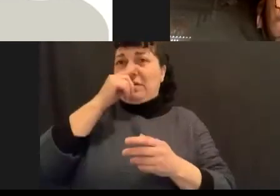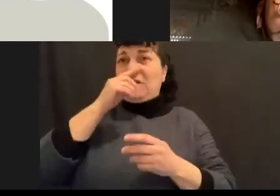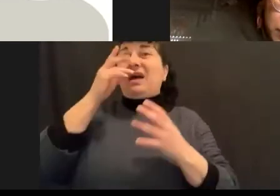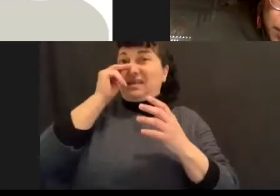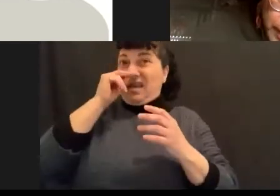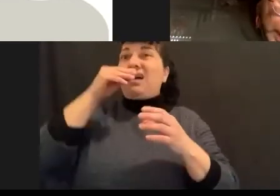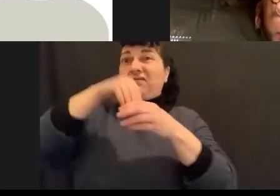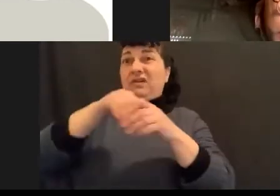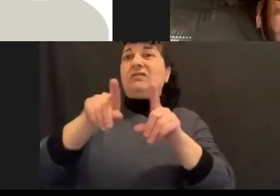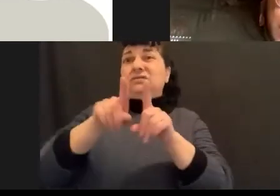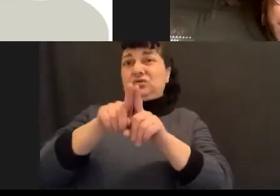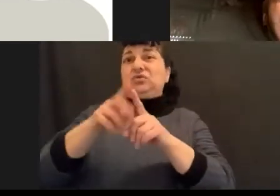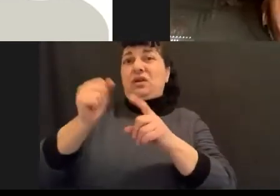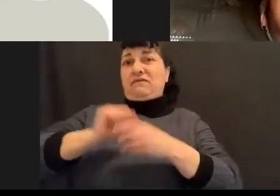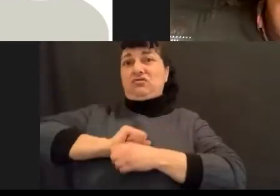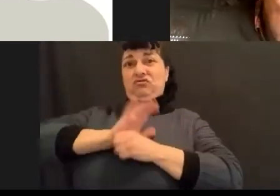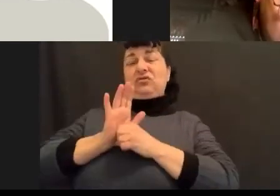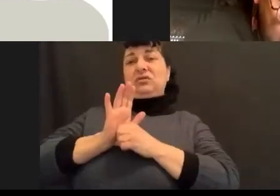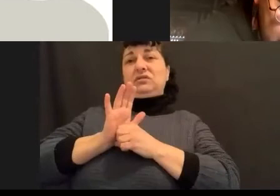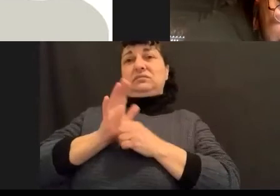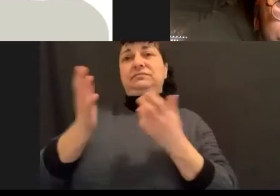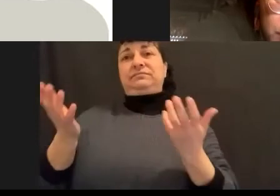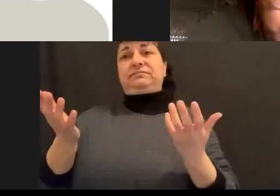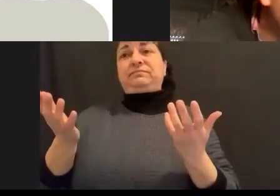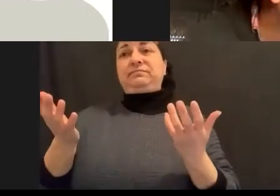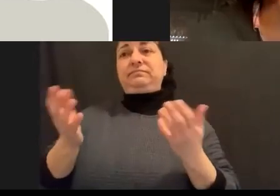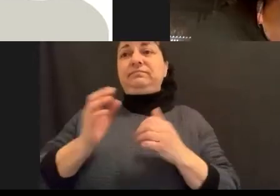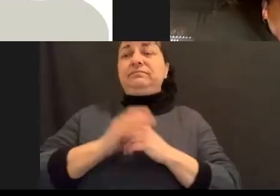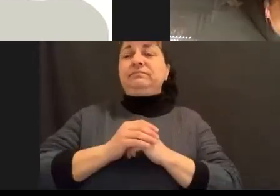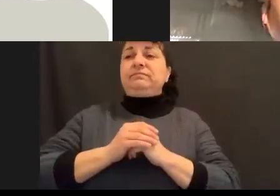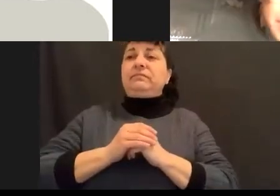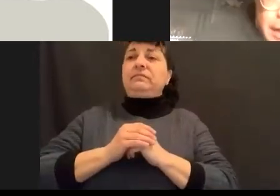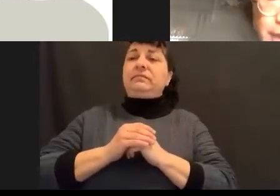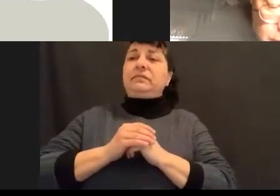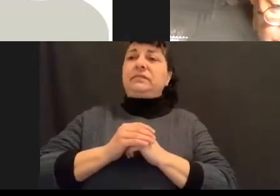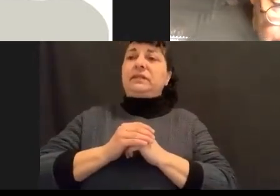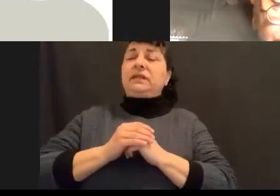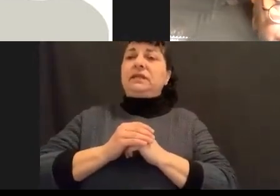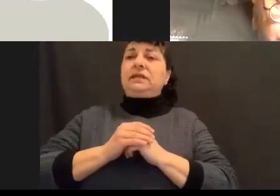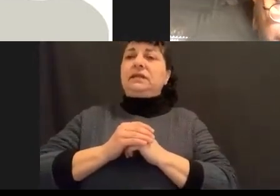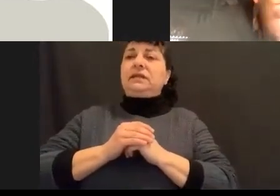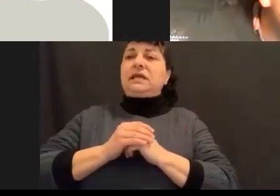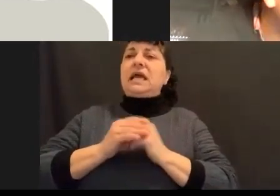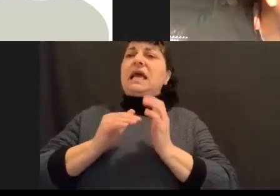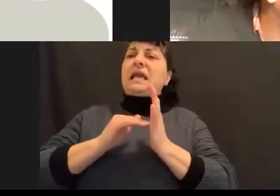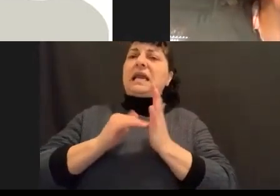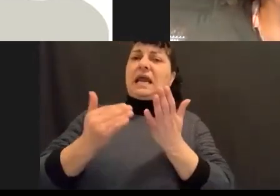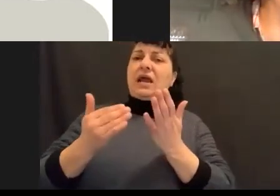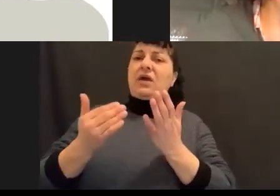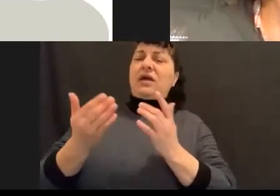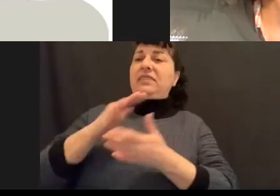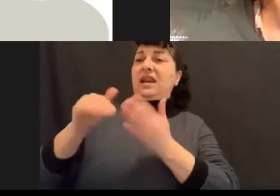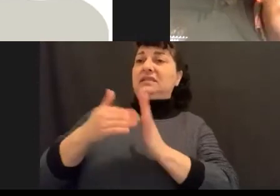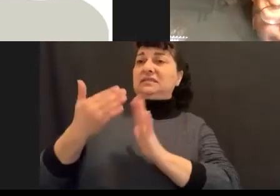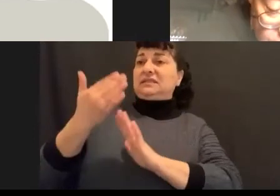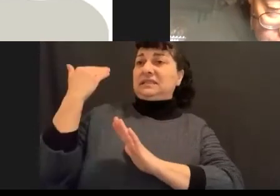also obviously in some of the cases which have come in Shepparton as well. In just in the last day, we had 50 cases which